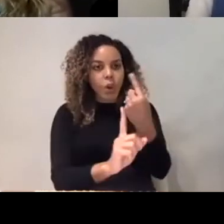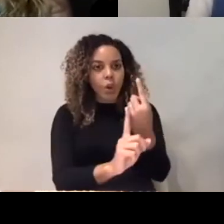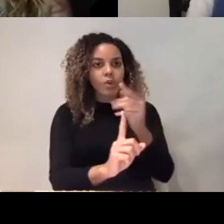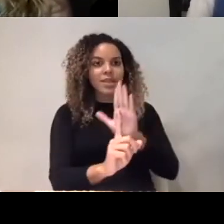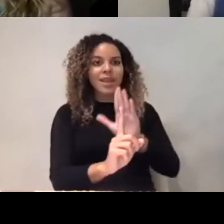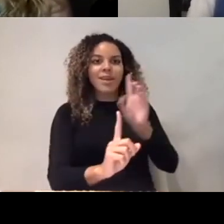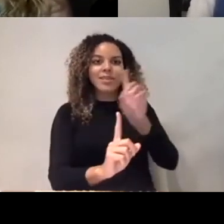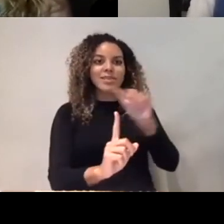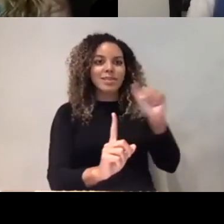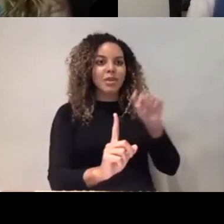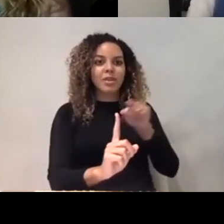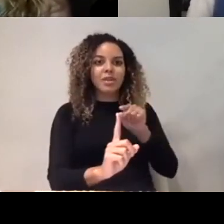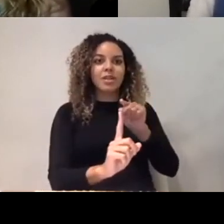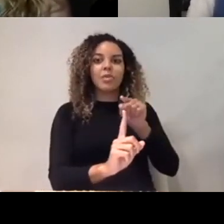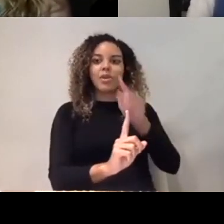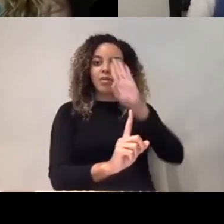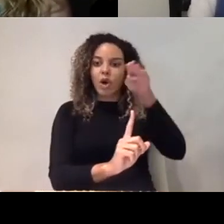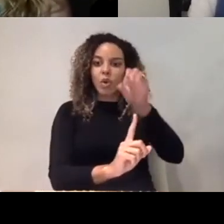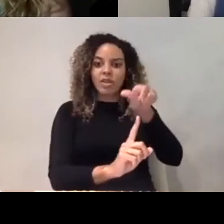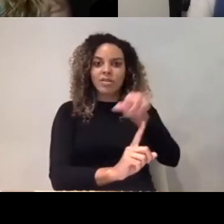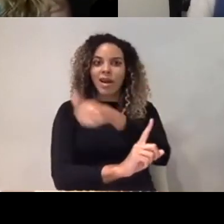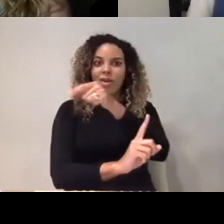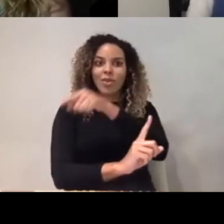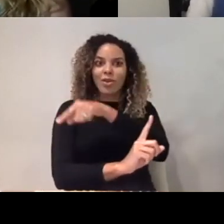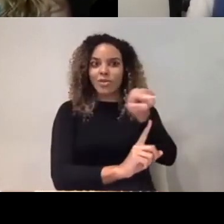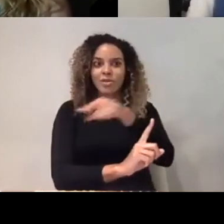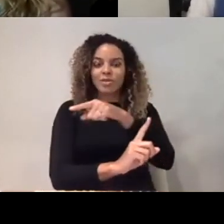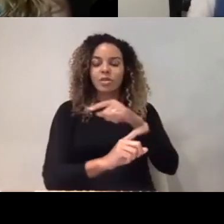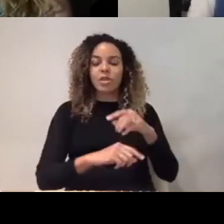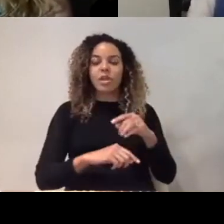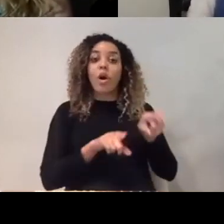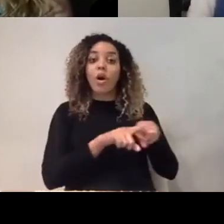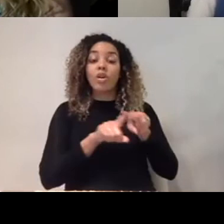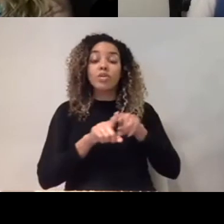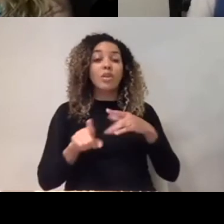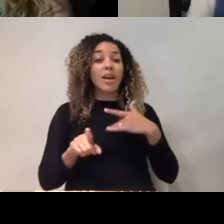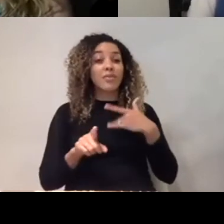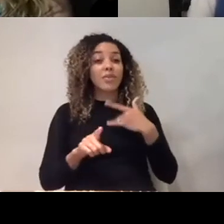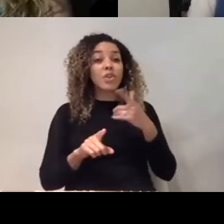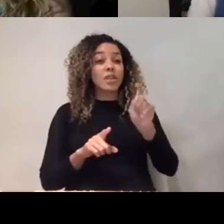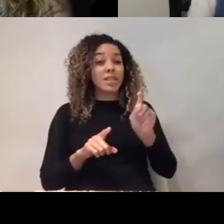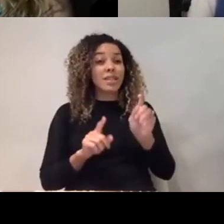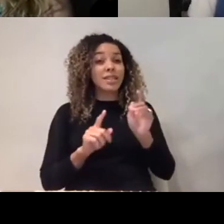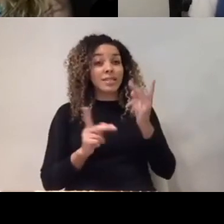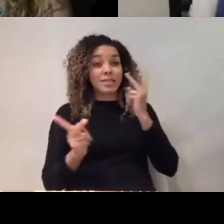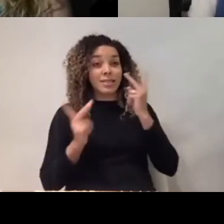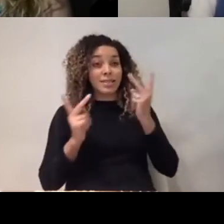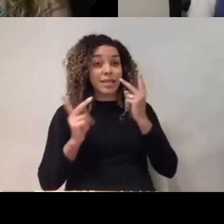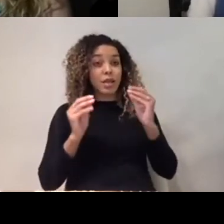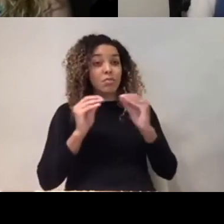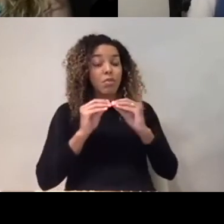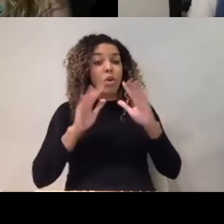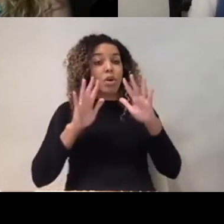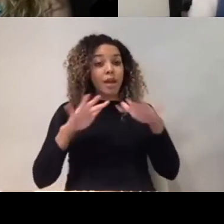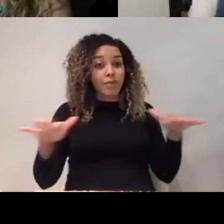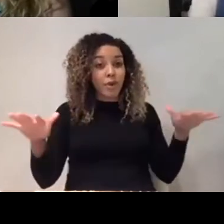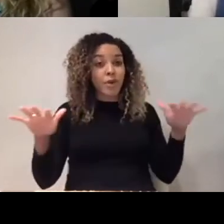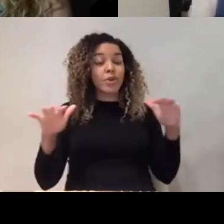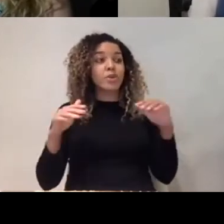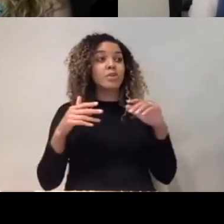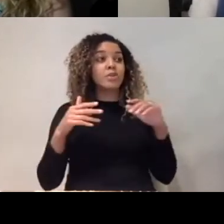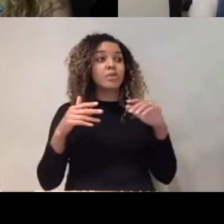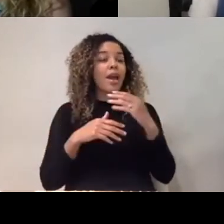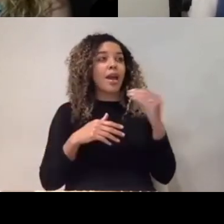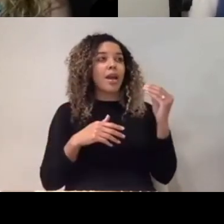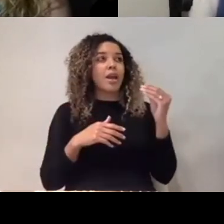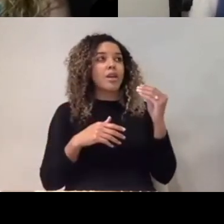but I think we also need to see more diverse and